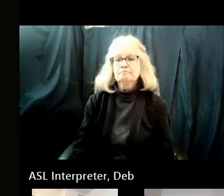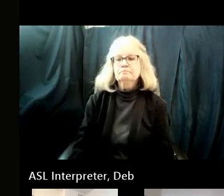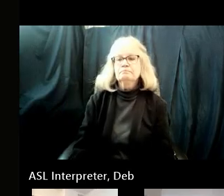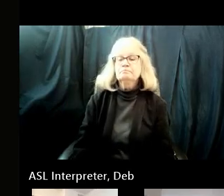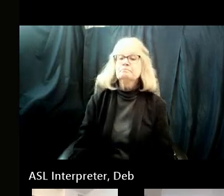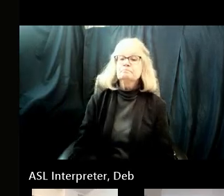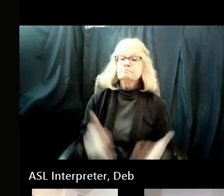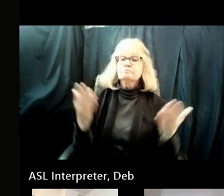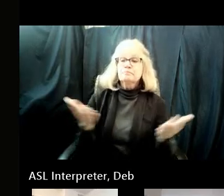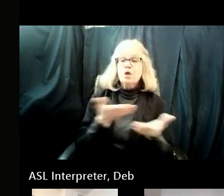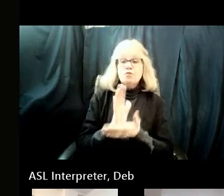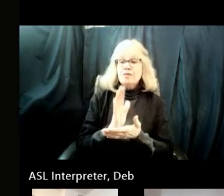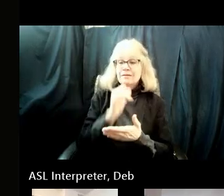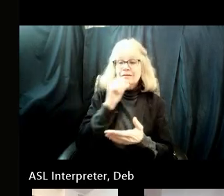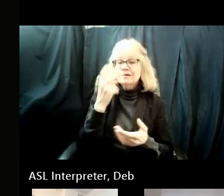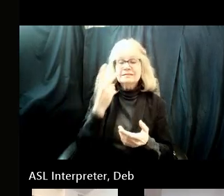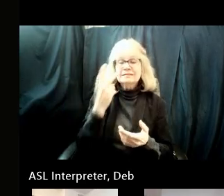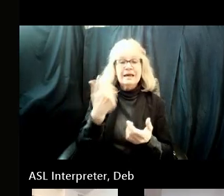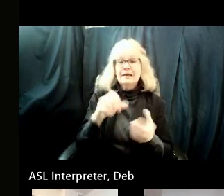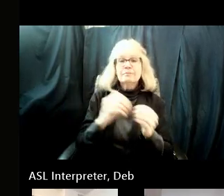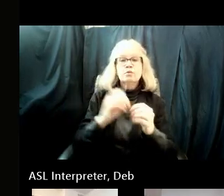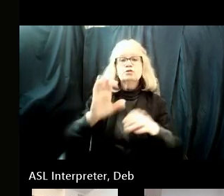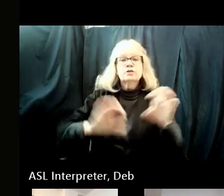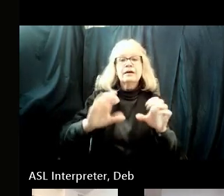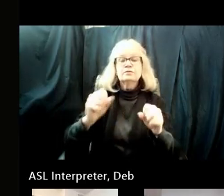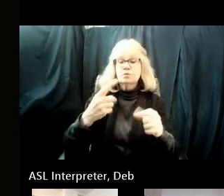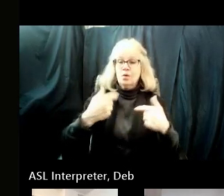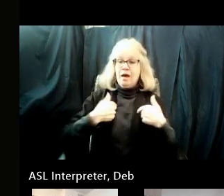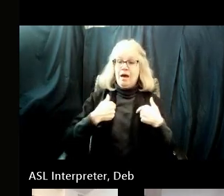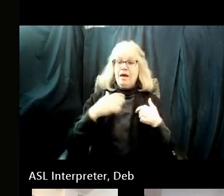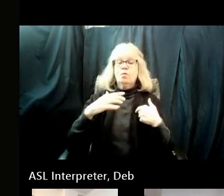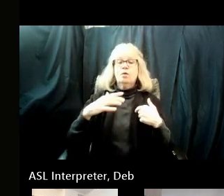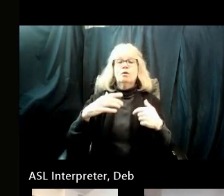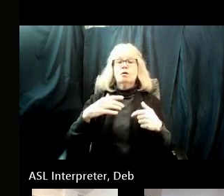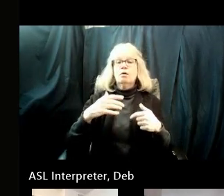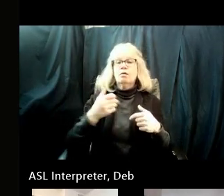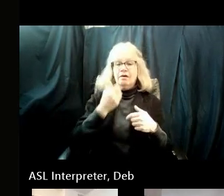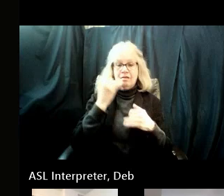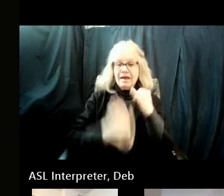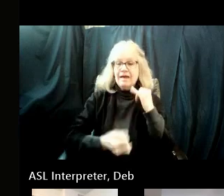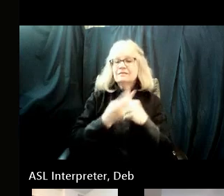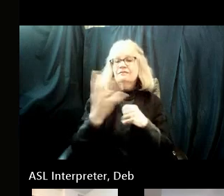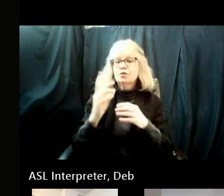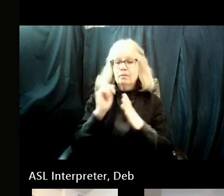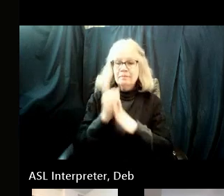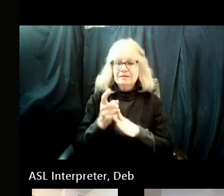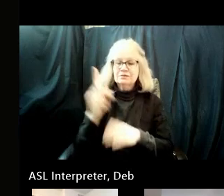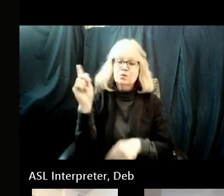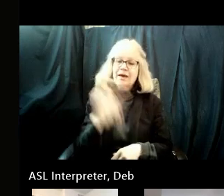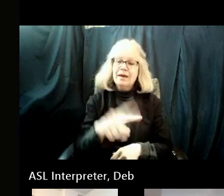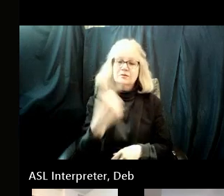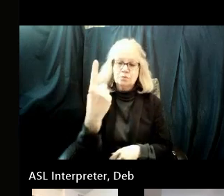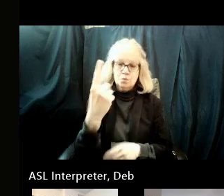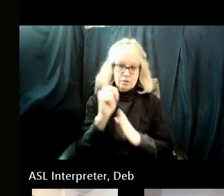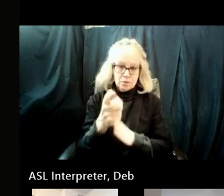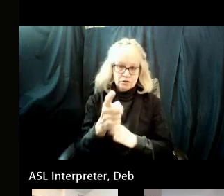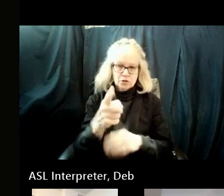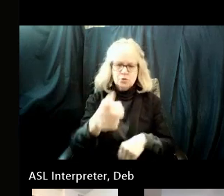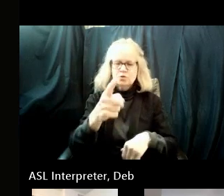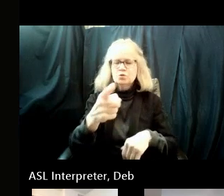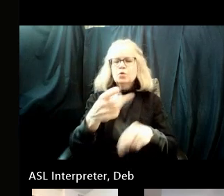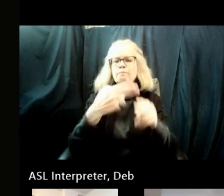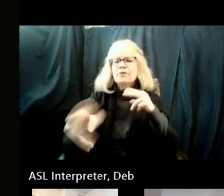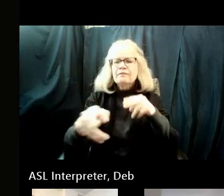Okay. I'm not seeing any in the chat, so I'm going to take the last couple extended minutes that we gave to ask just one question, because you touched on it really